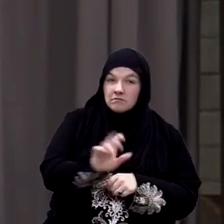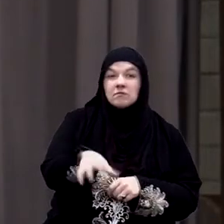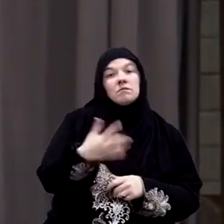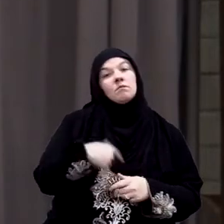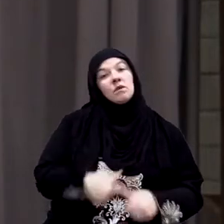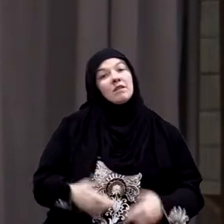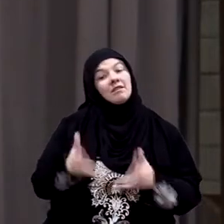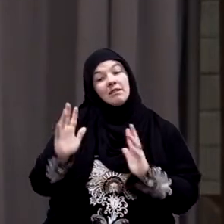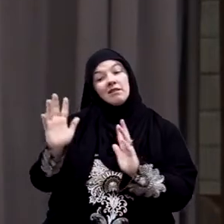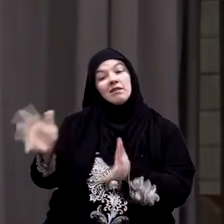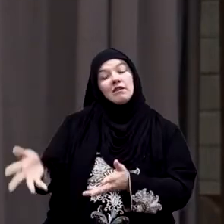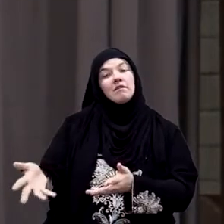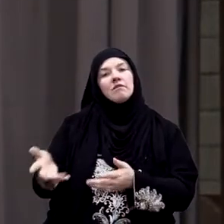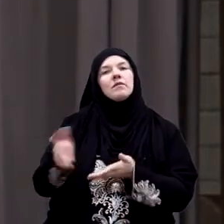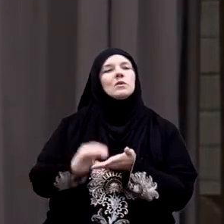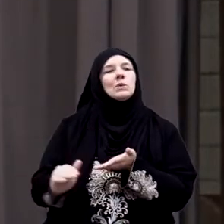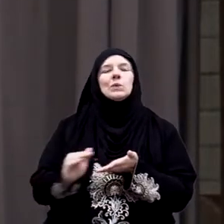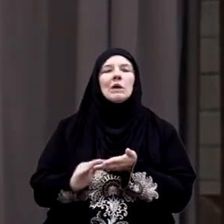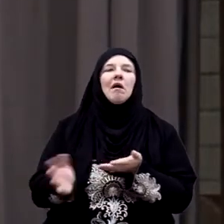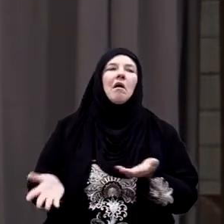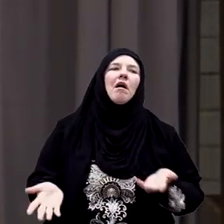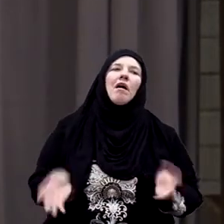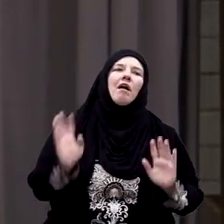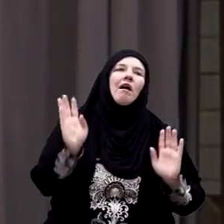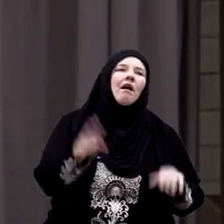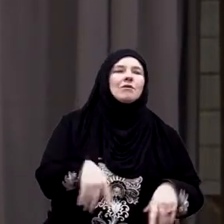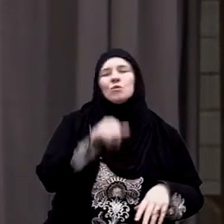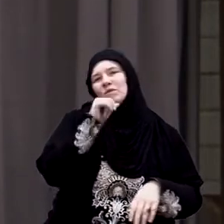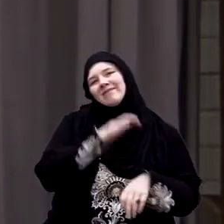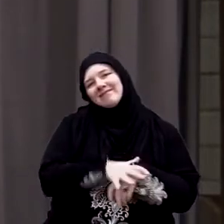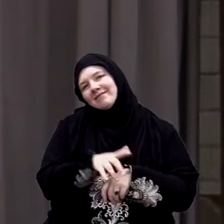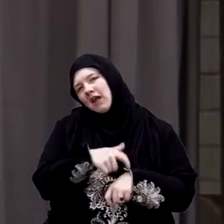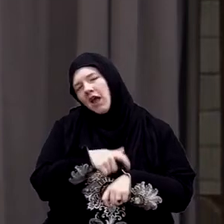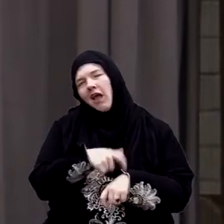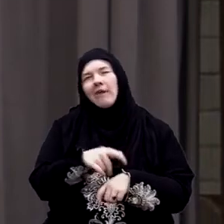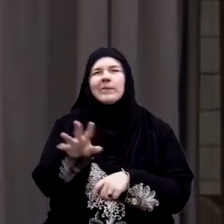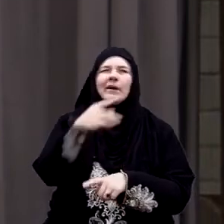we left them with the excuse that we don't have time.